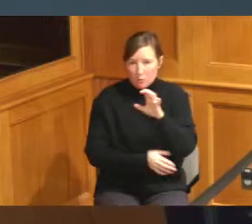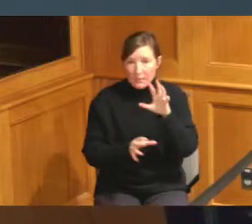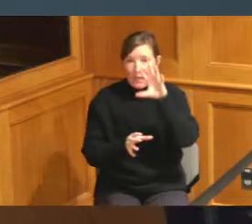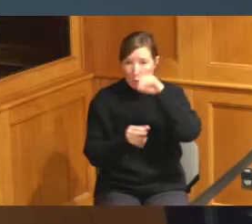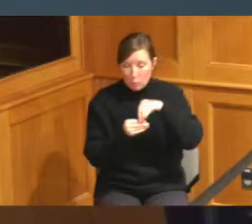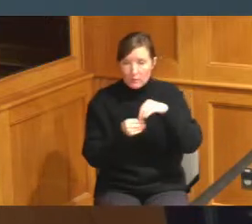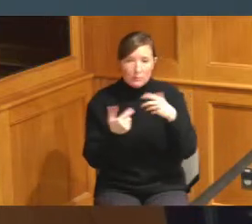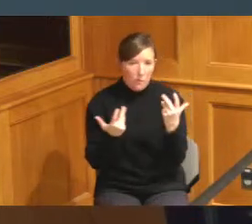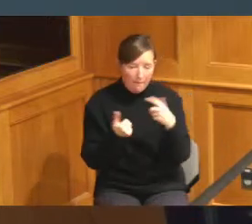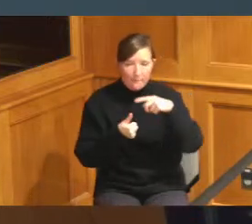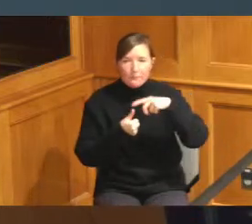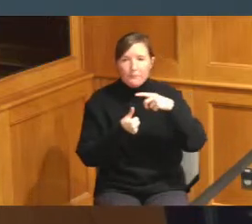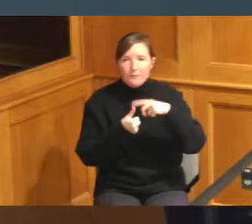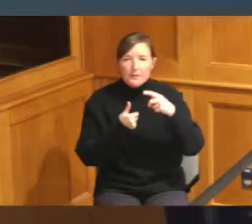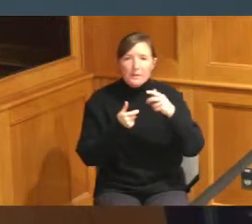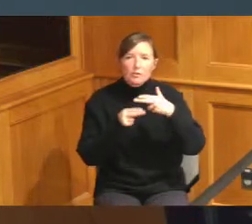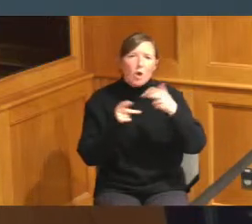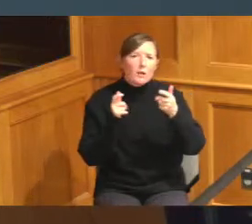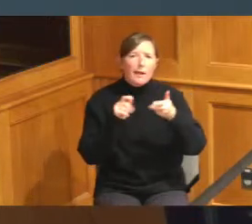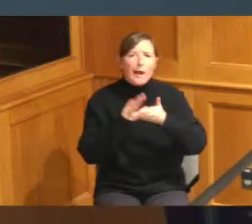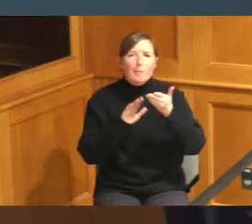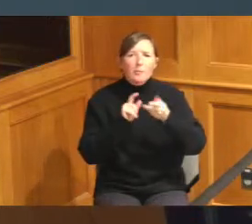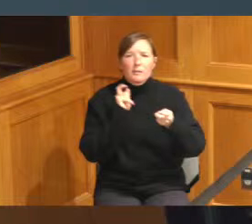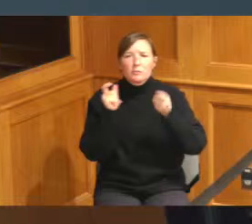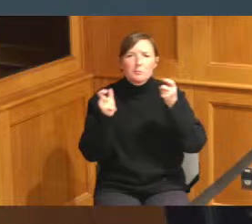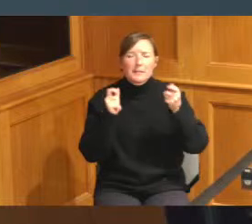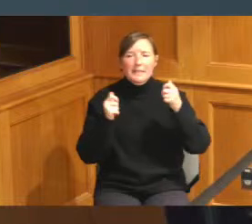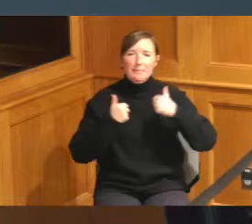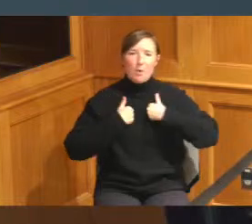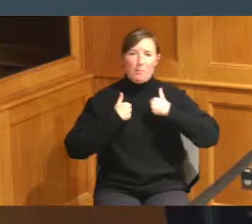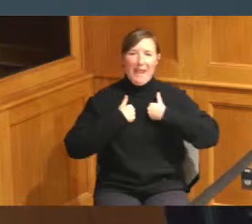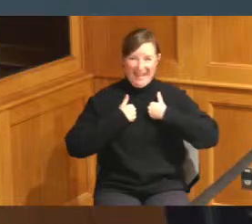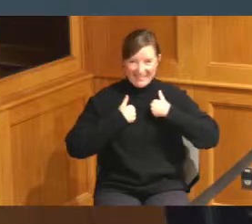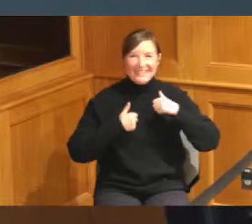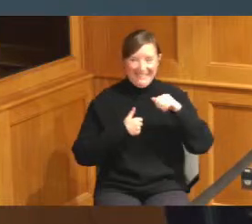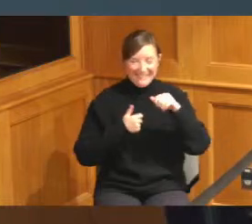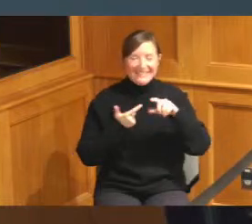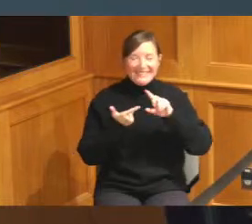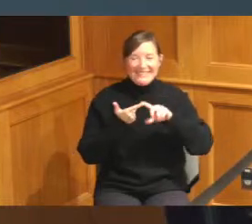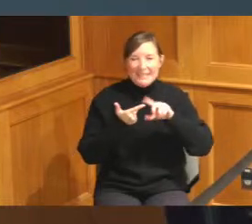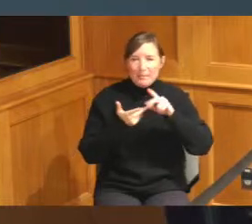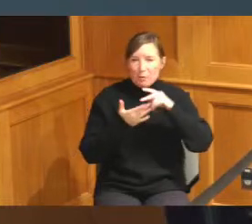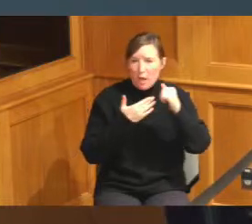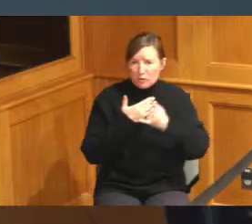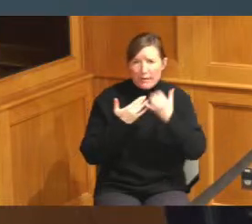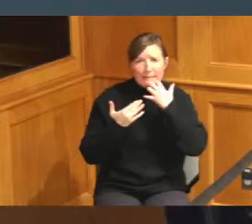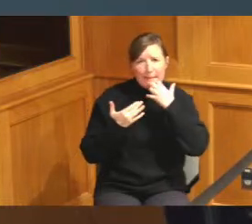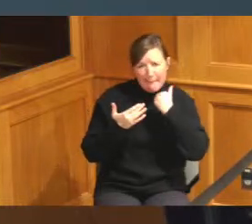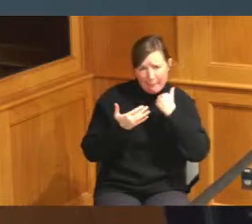to Operation Big Book Bag, Project Cradle Care,